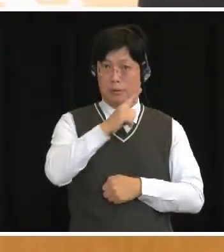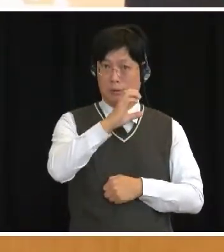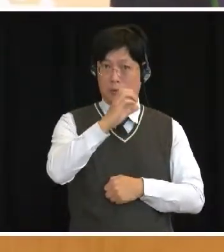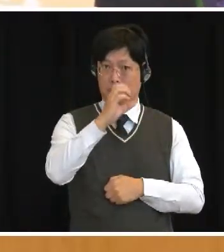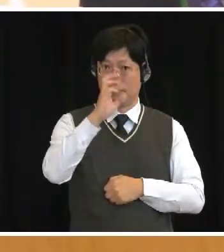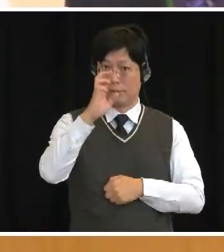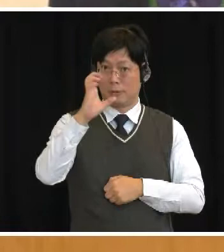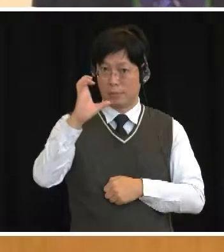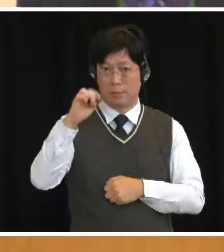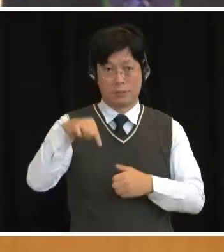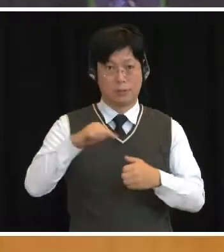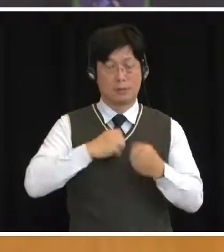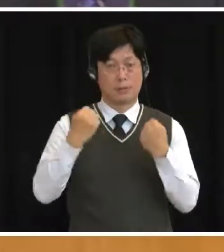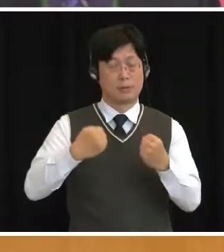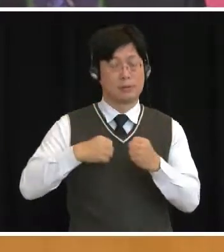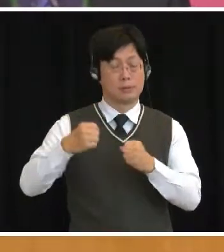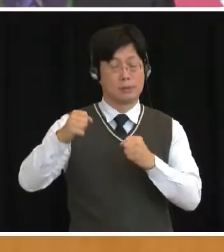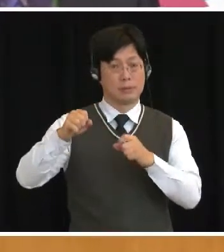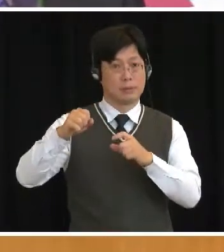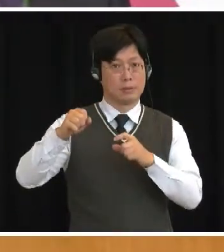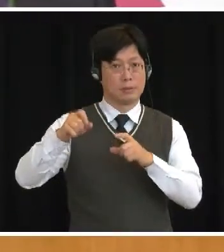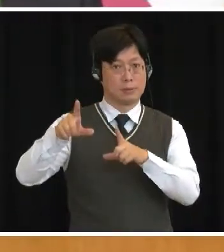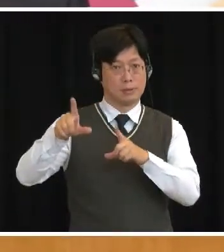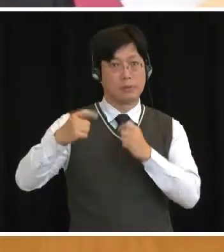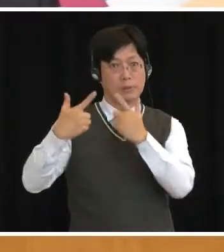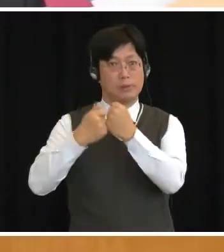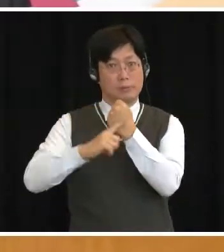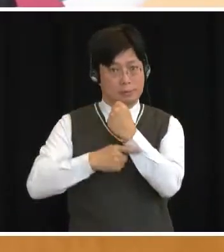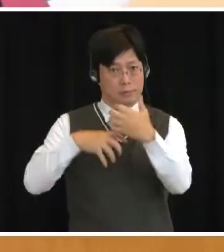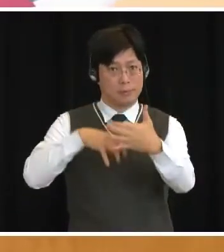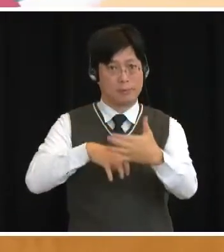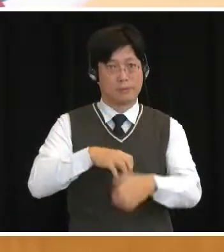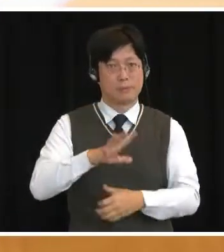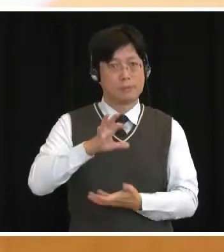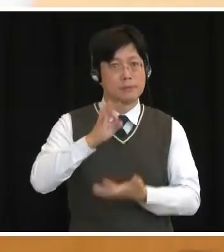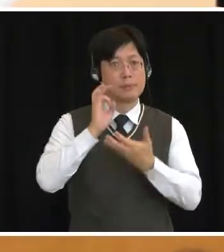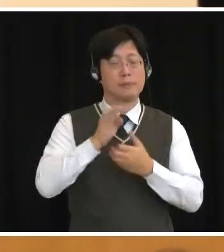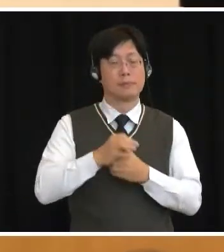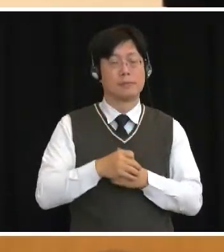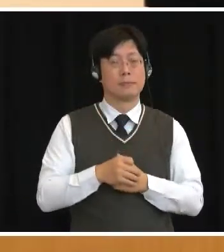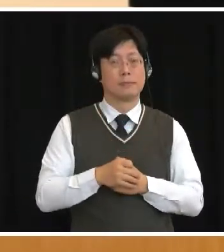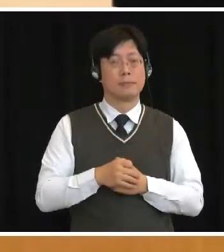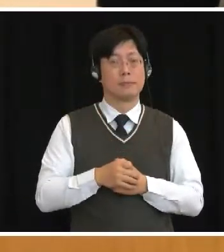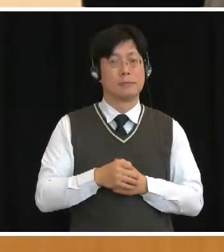laws. And in the implementation act,